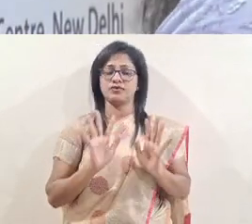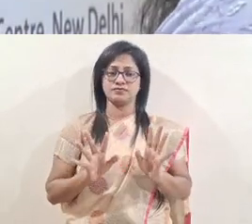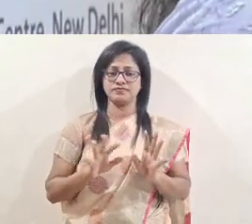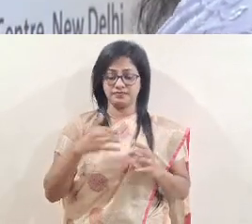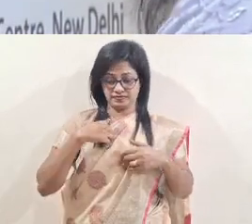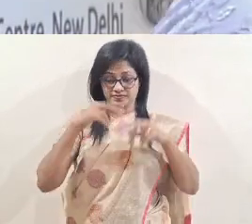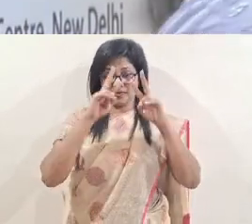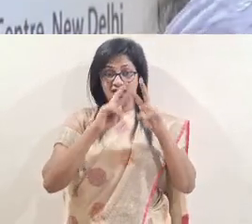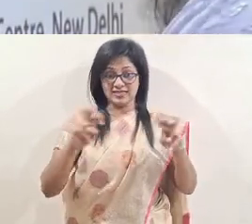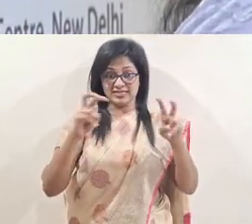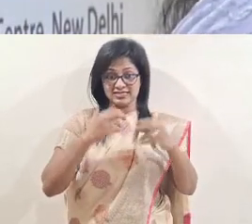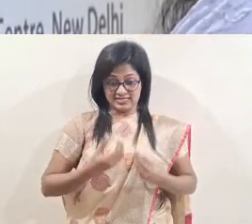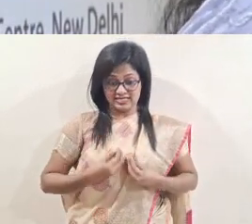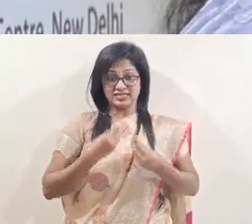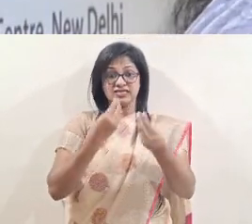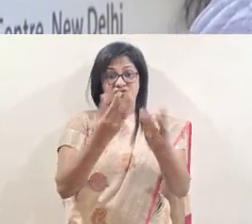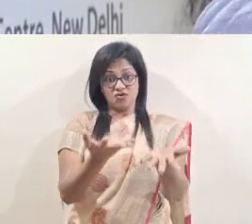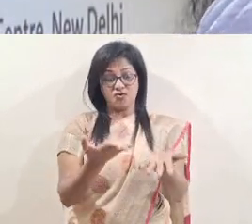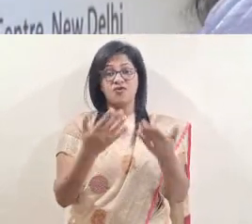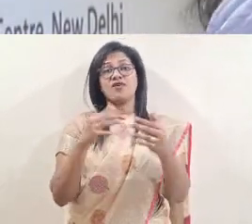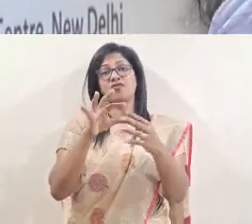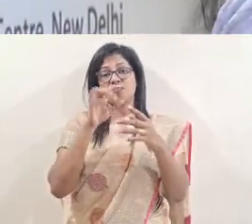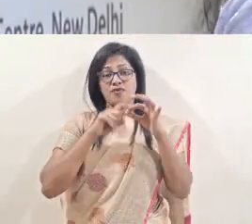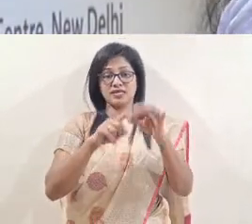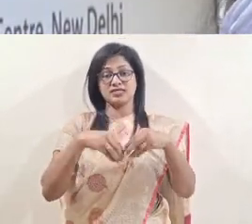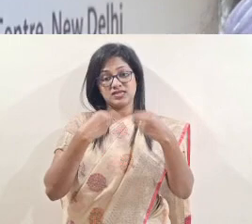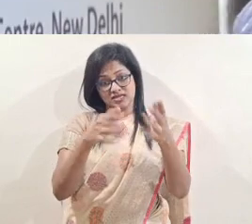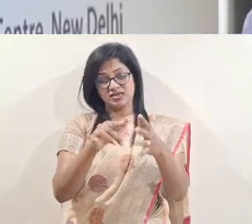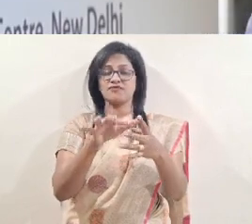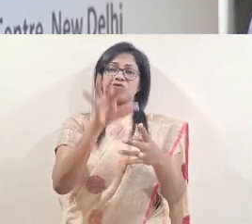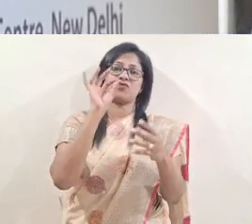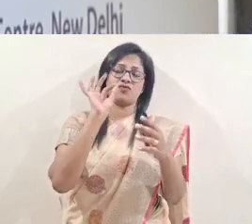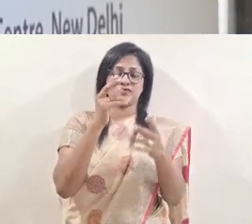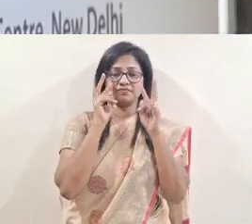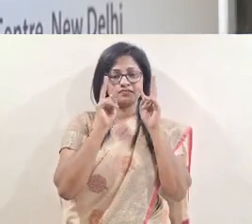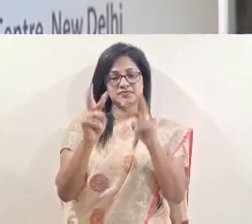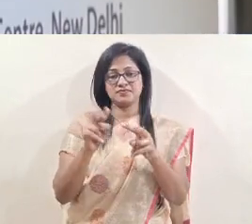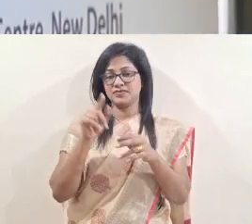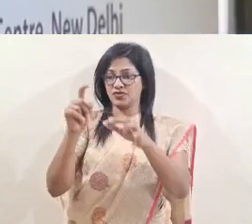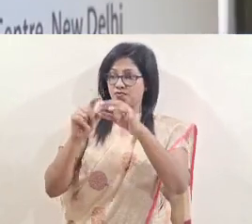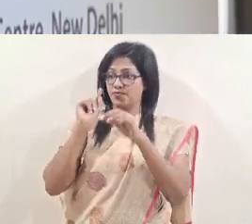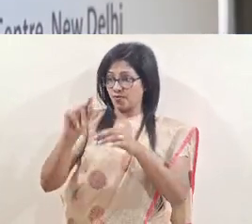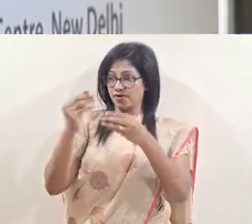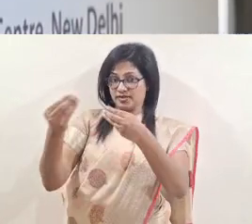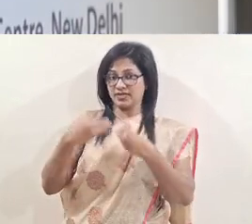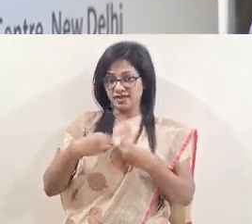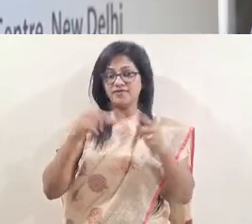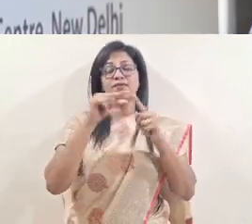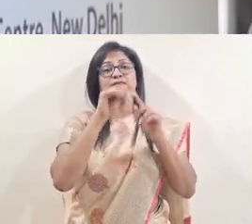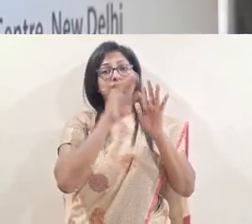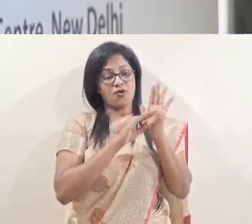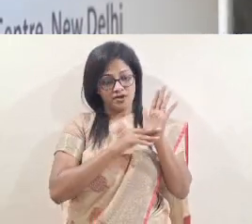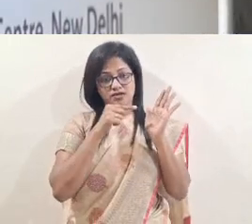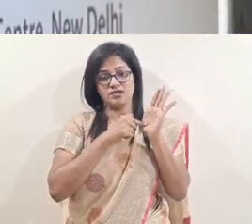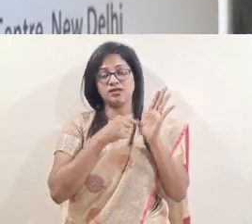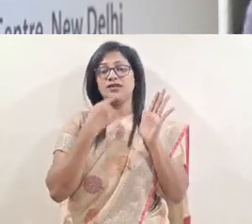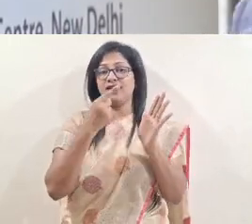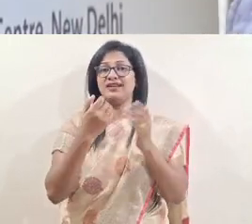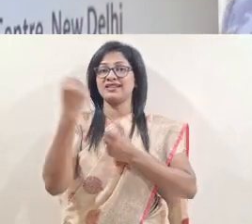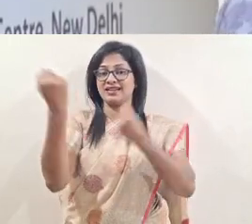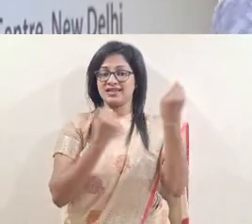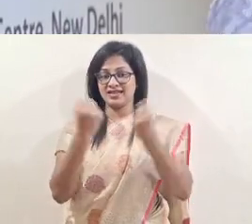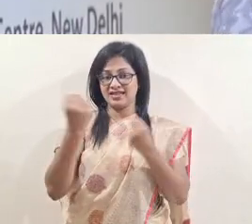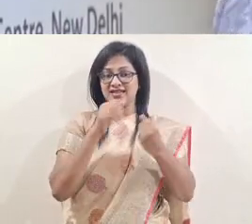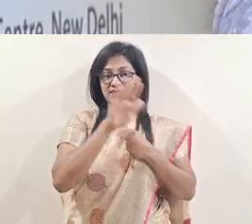Yes, to sir. throw this I question open to you. Look into that. As you correctly pointed out, policy also mentions the parking space as well.